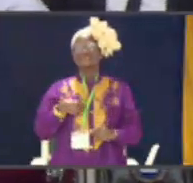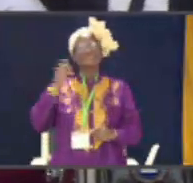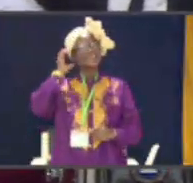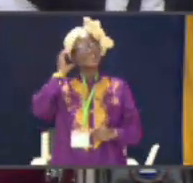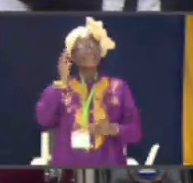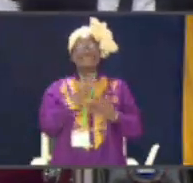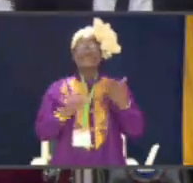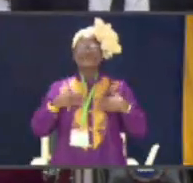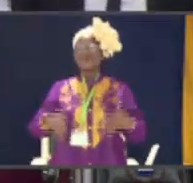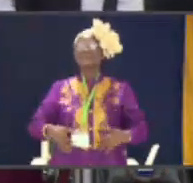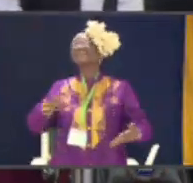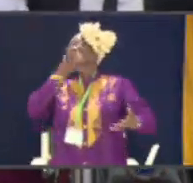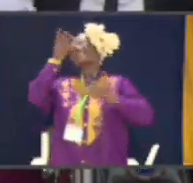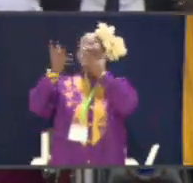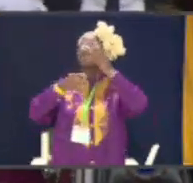Hallelujah.